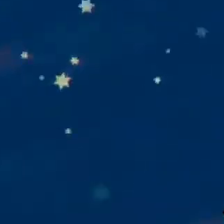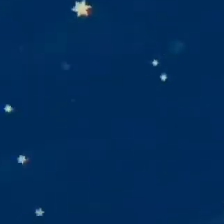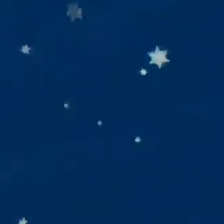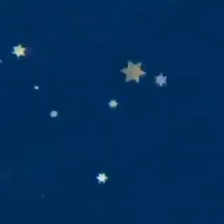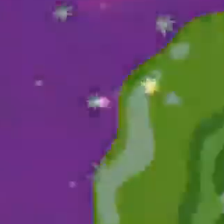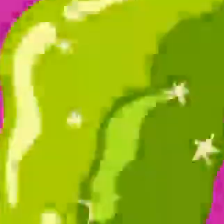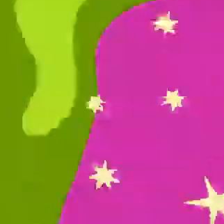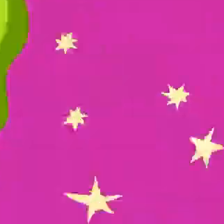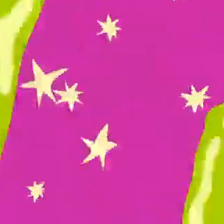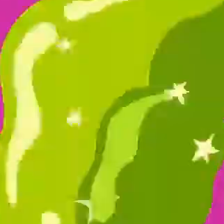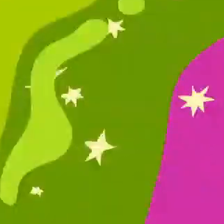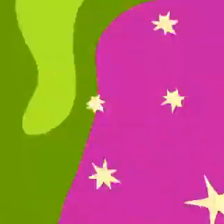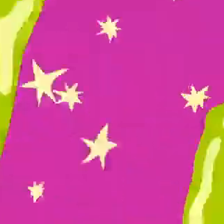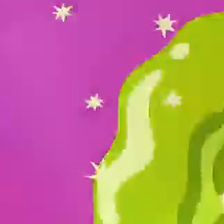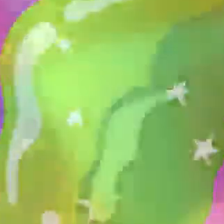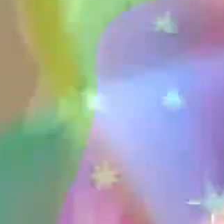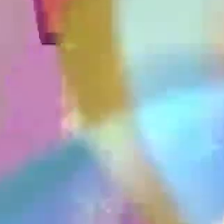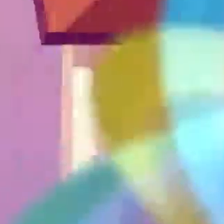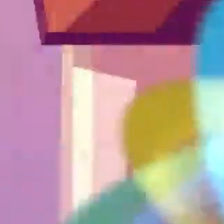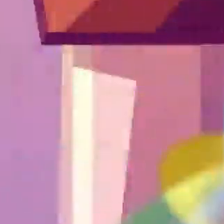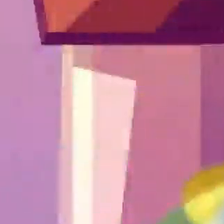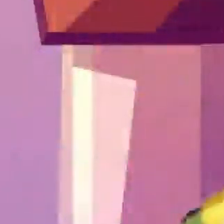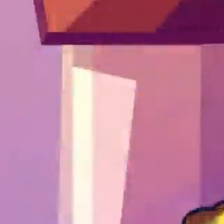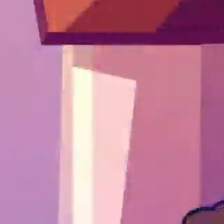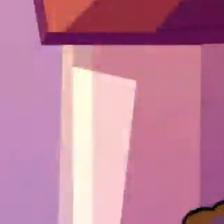Thanks, Uncle Kevin.